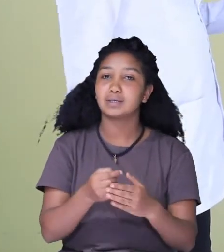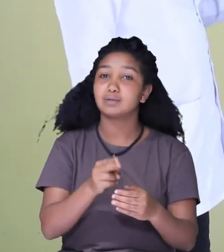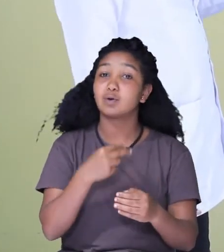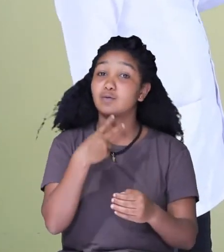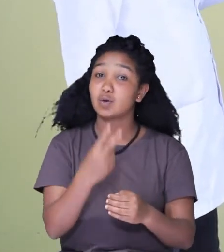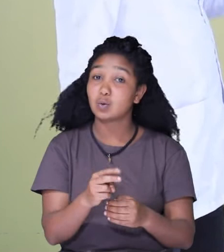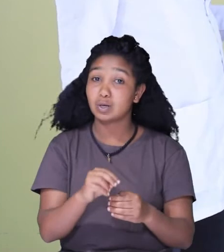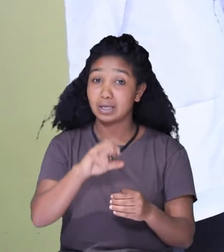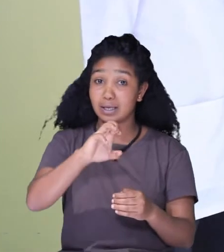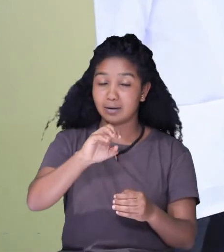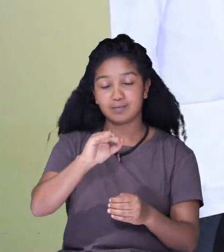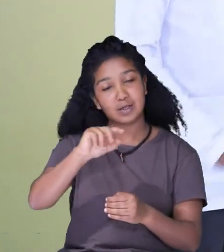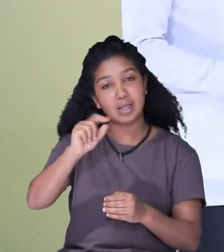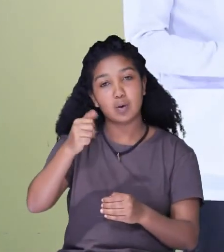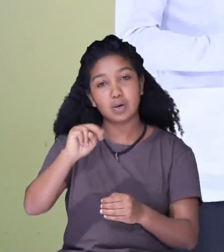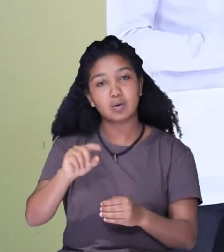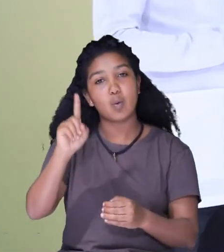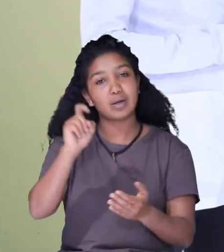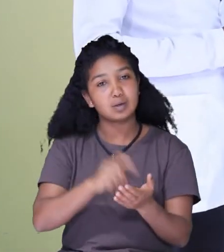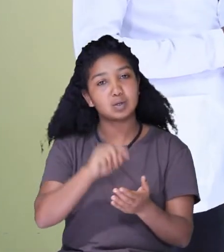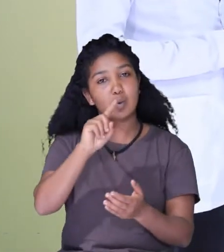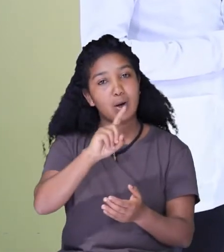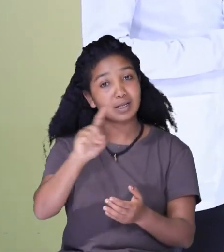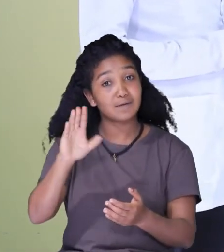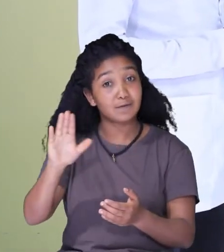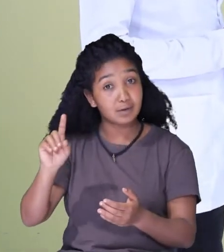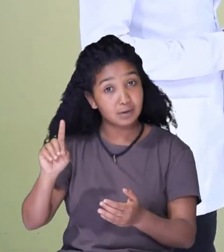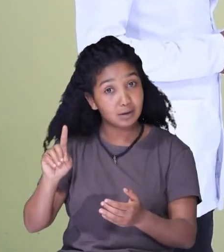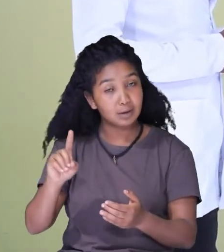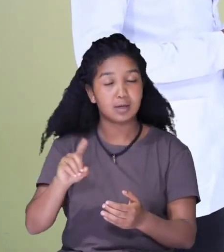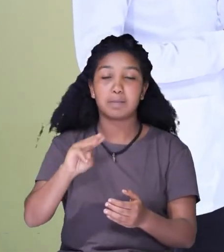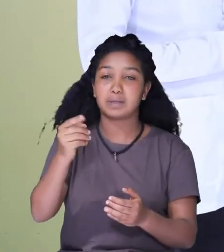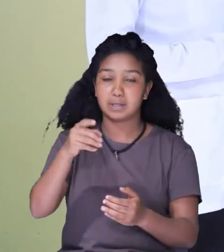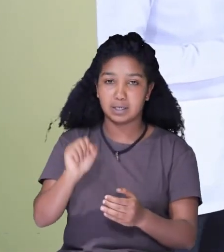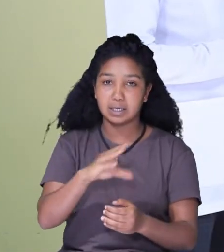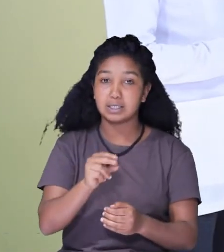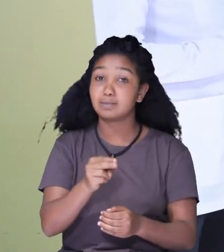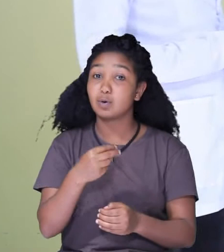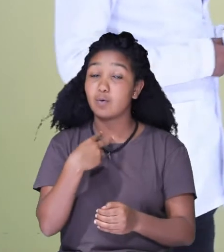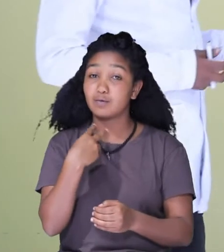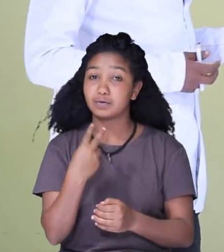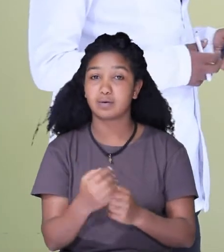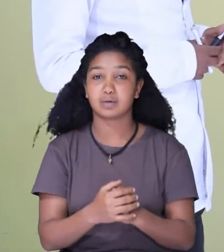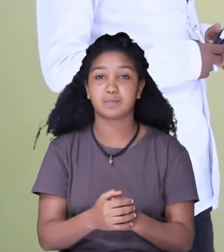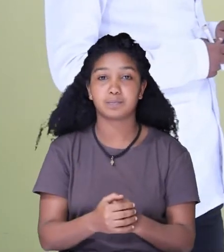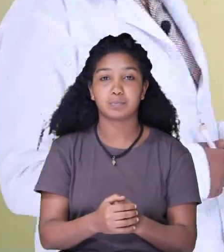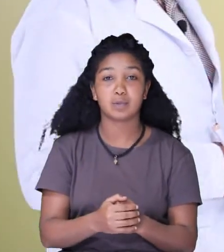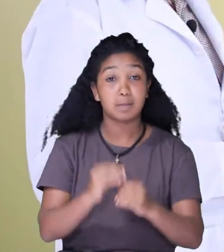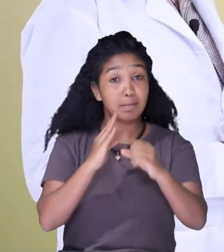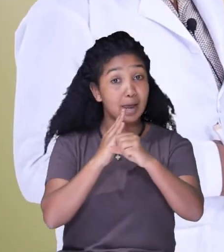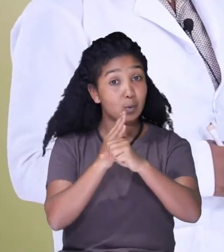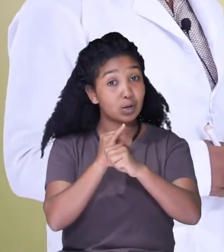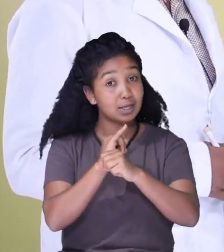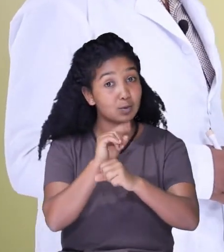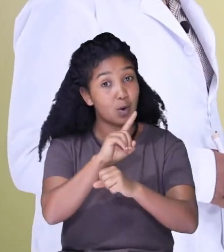of sound in ethanol is 1,150 meters per second, and the speed of sound in mercury